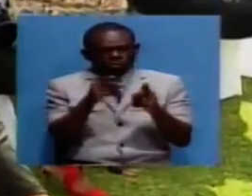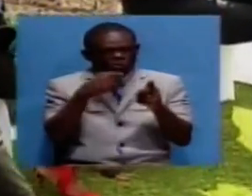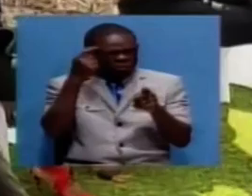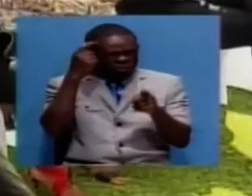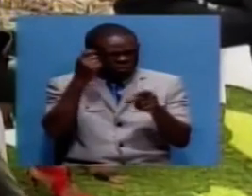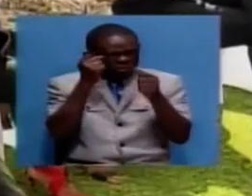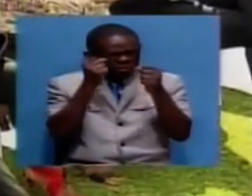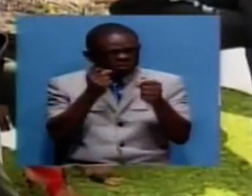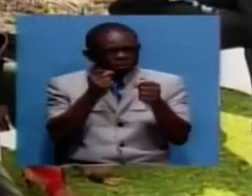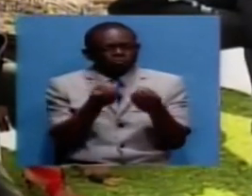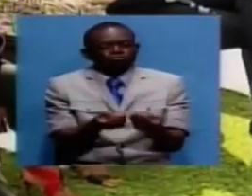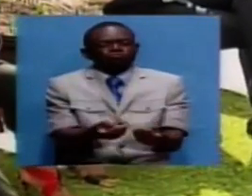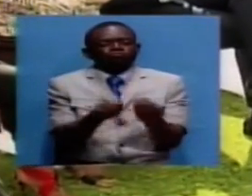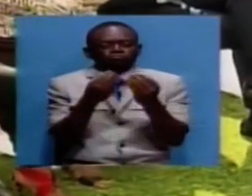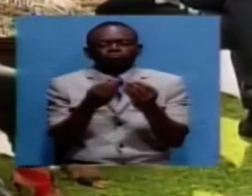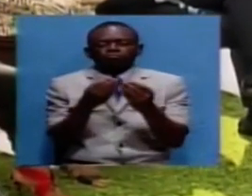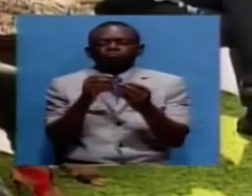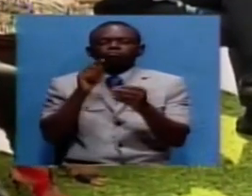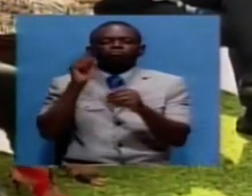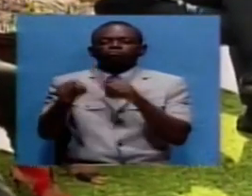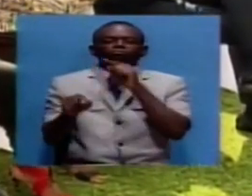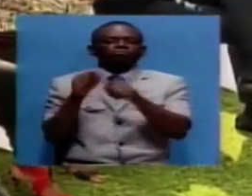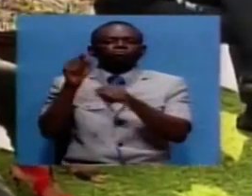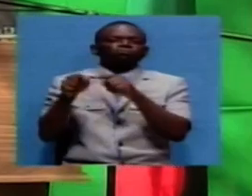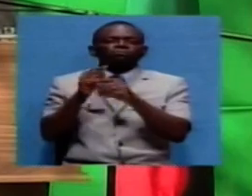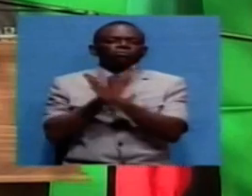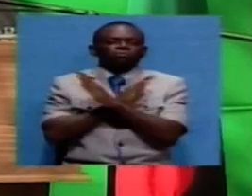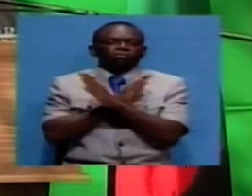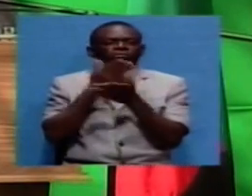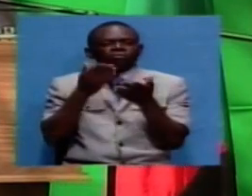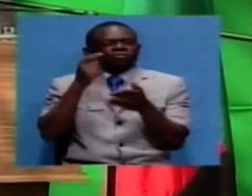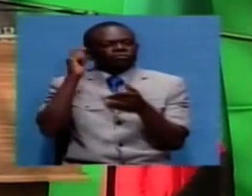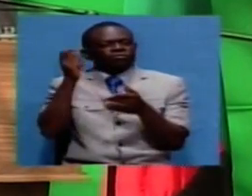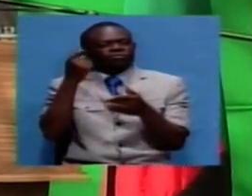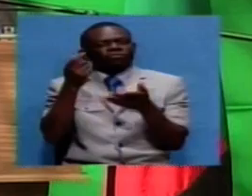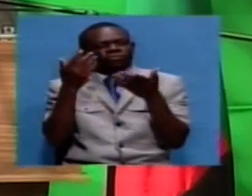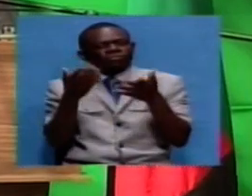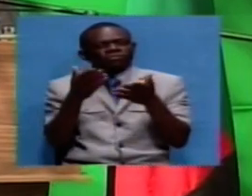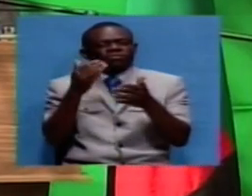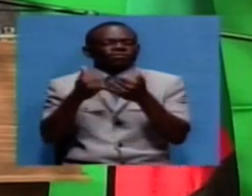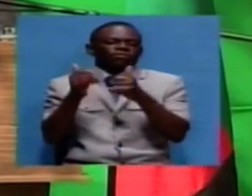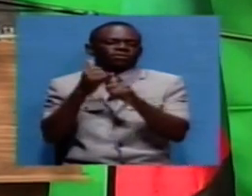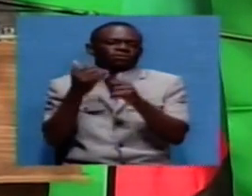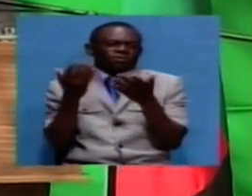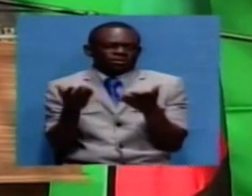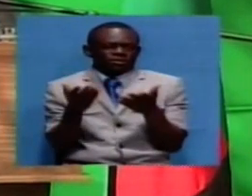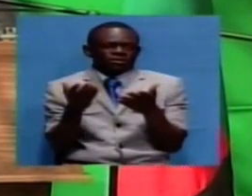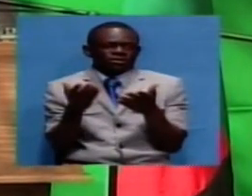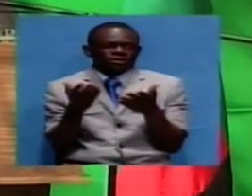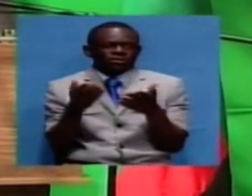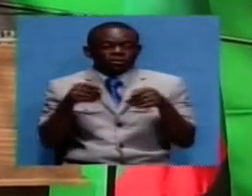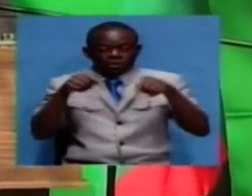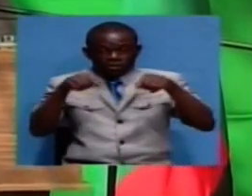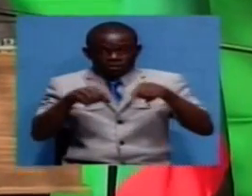to speak ill of South Africa, to speak ill of Kenya. But what is happening in Zambia is a systematic approach by the opposition to stampede us into